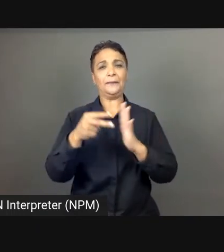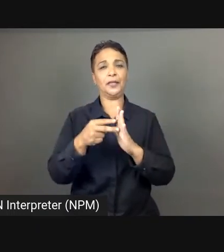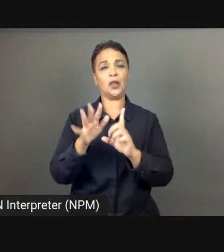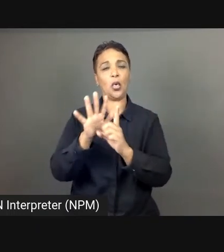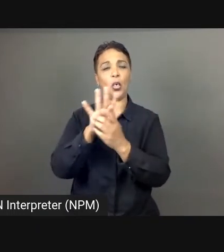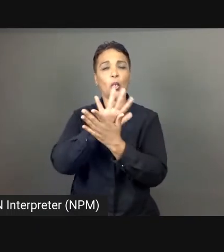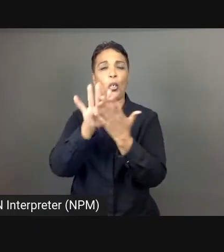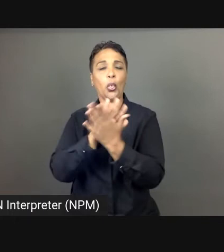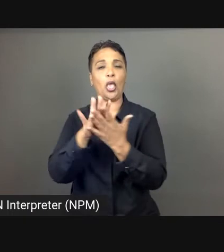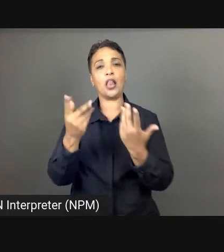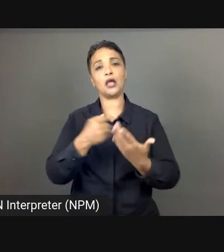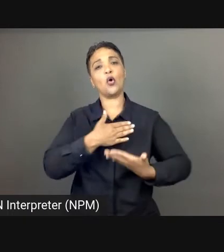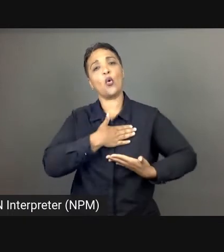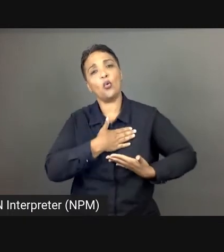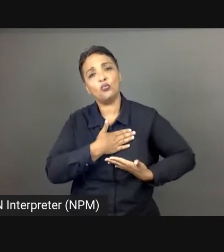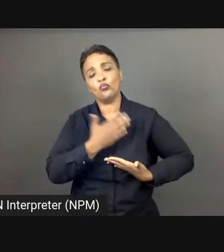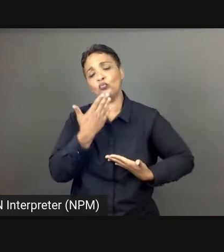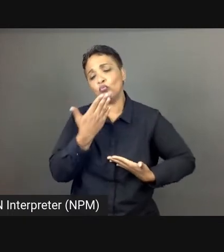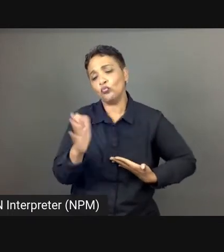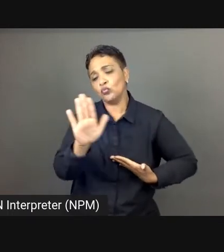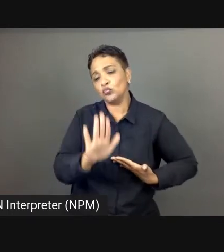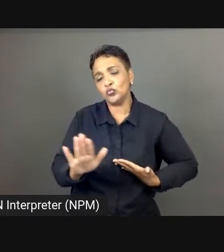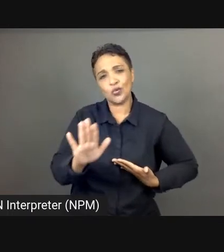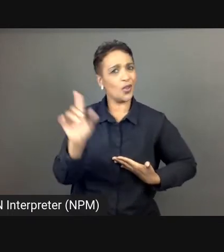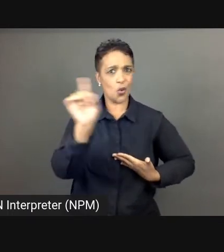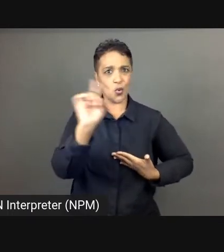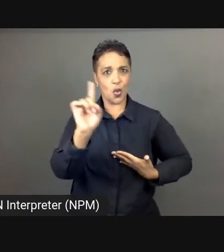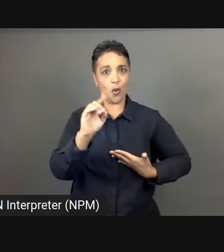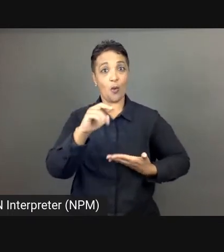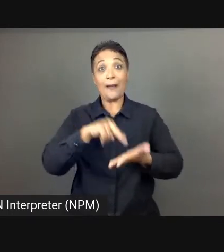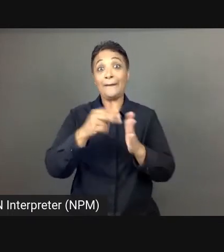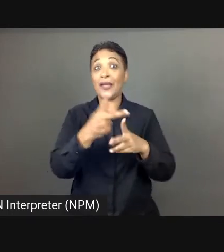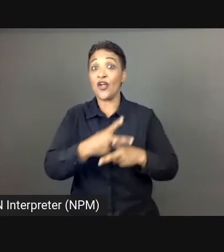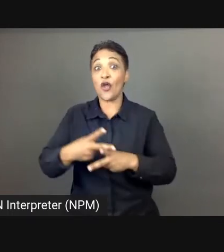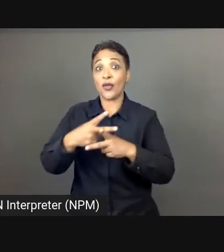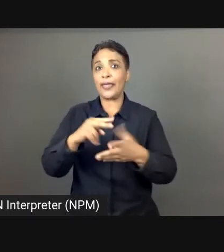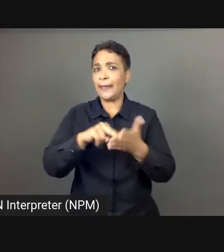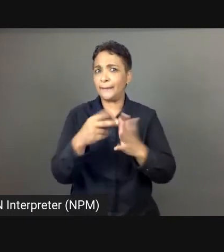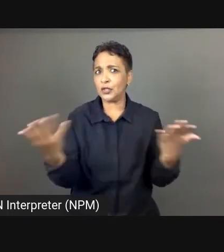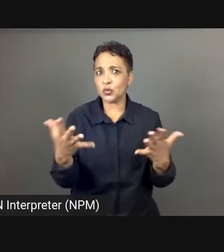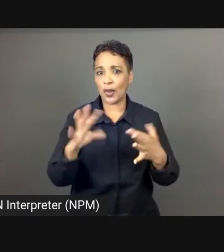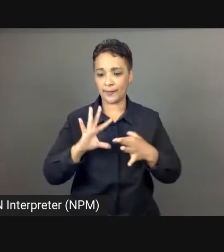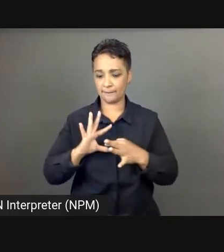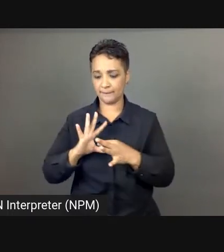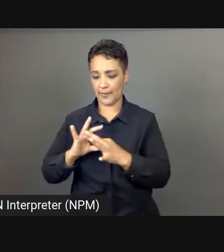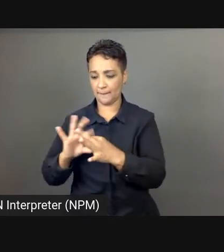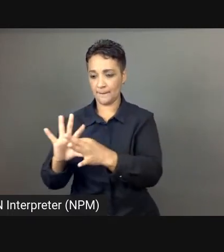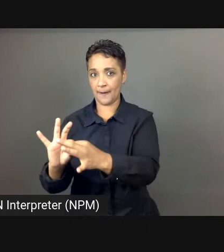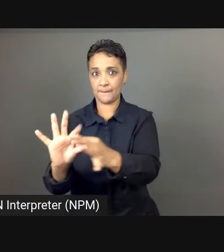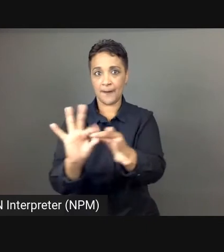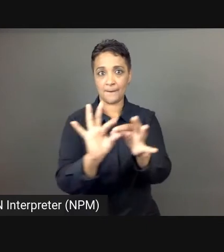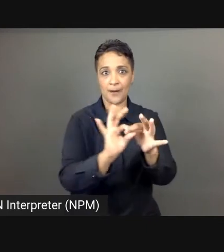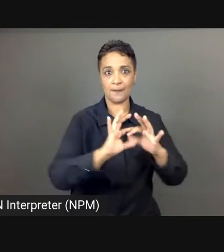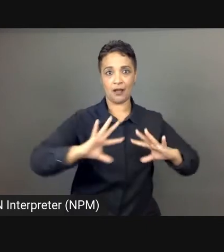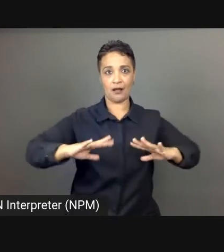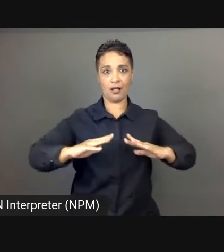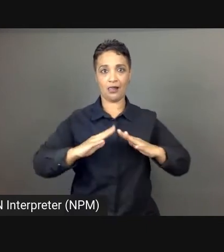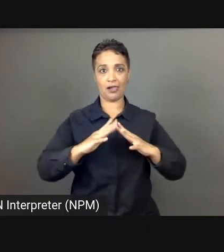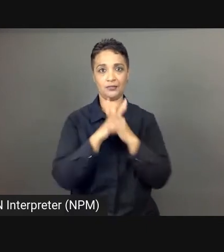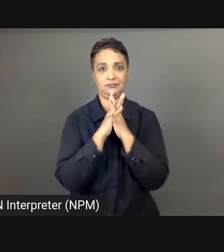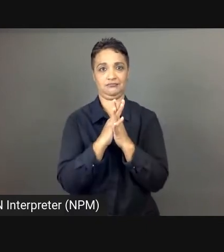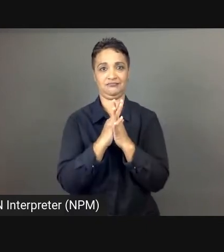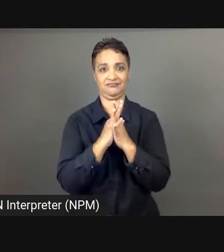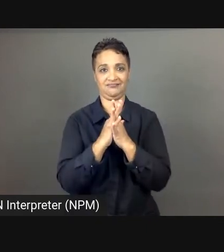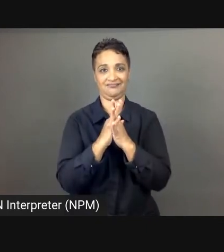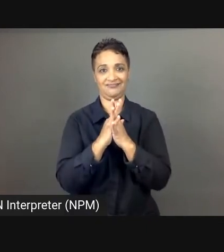charity, but a much deeper form of connectedness between people that's almost ecological. It's almost like a mycelial network connecting